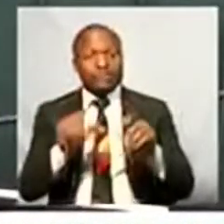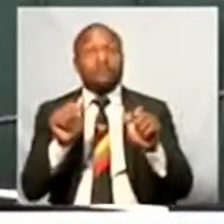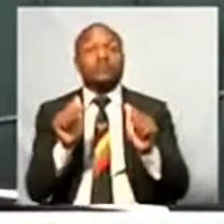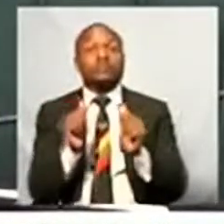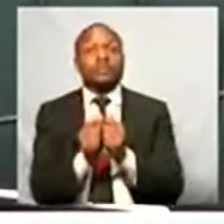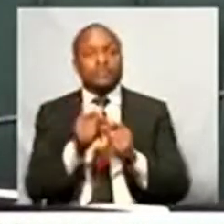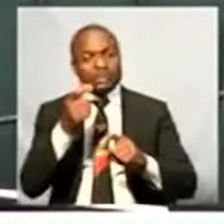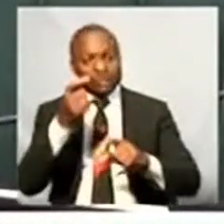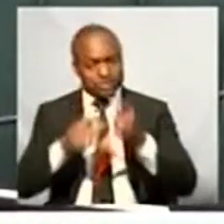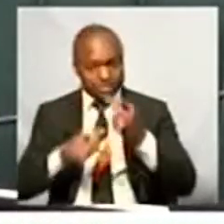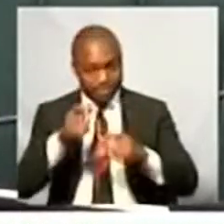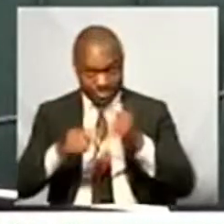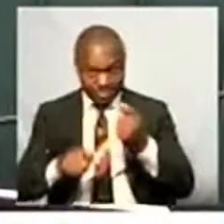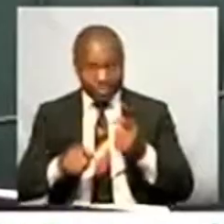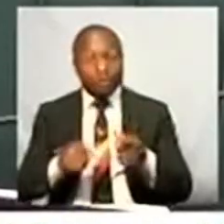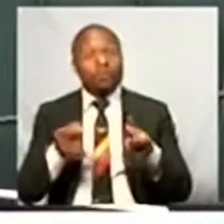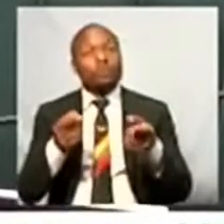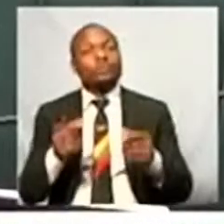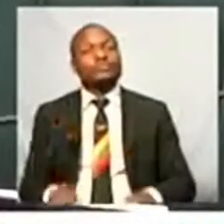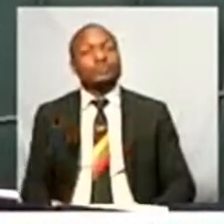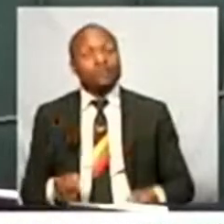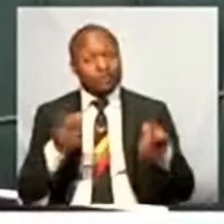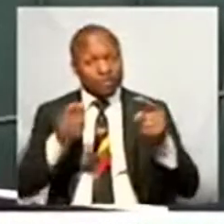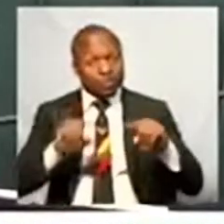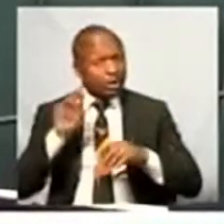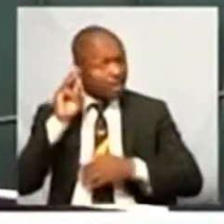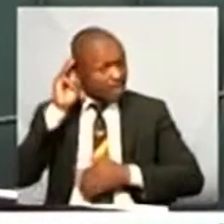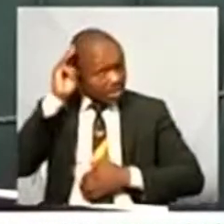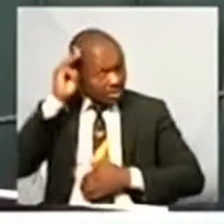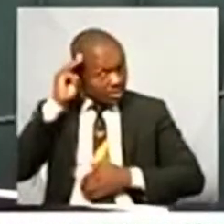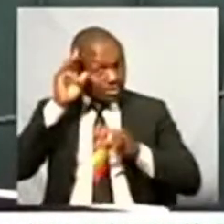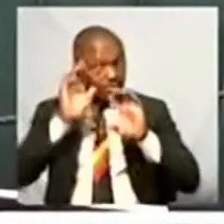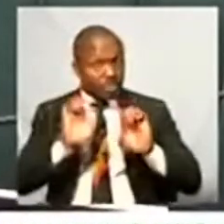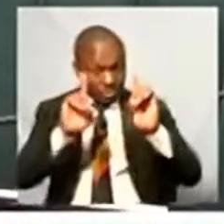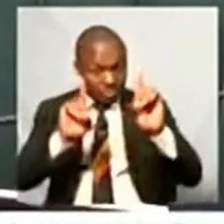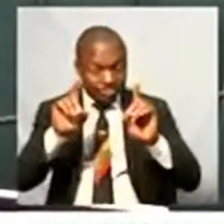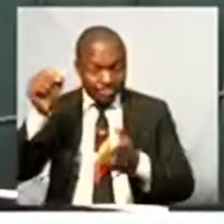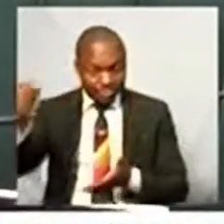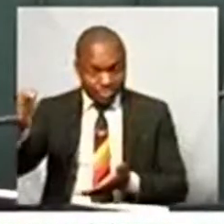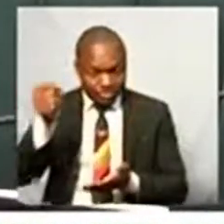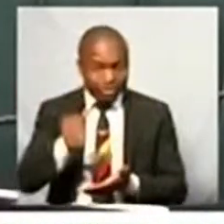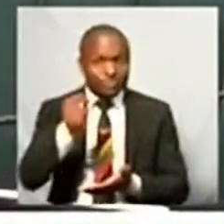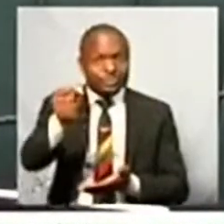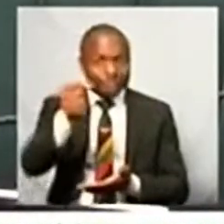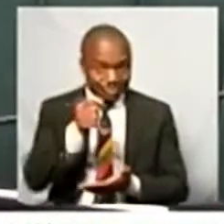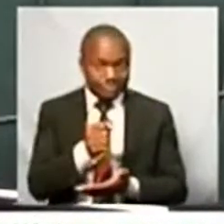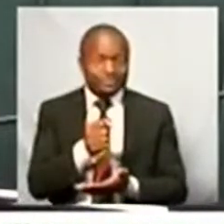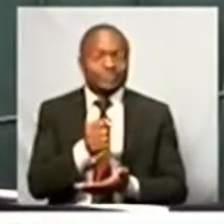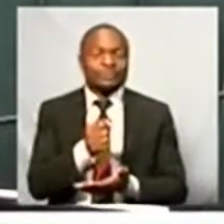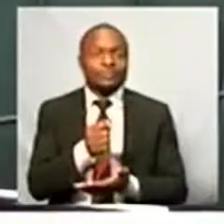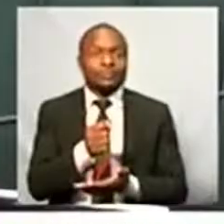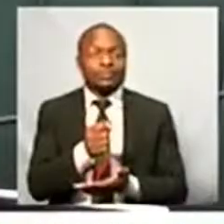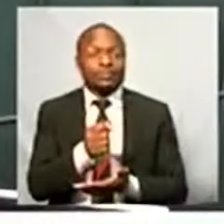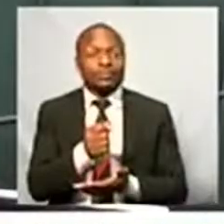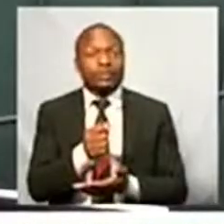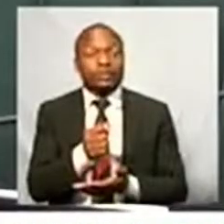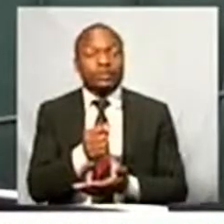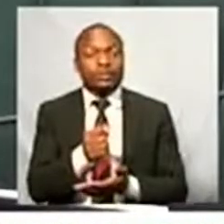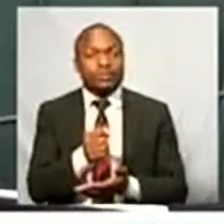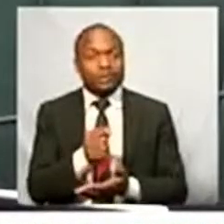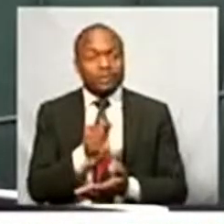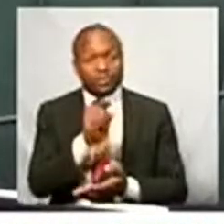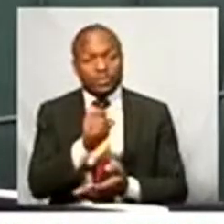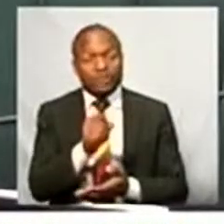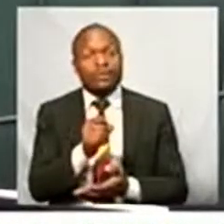disability. I'm sure when the Minister of Education was employing, there was we had to take that